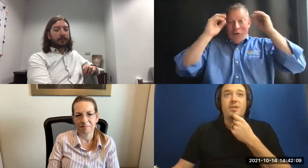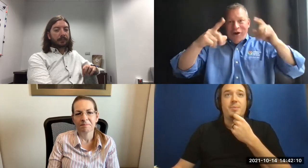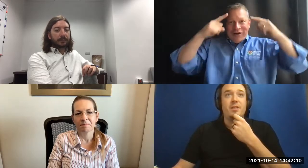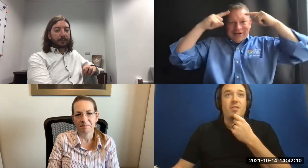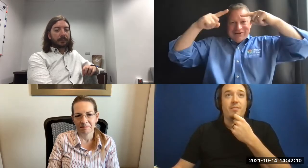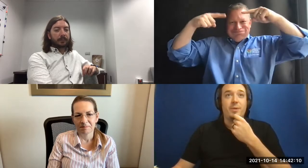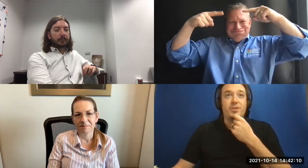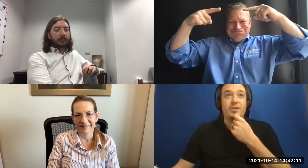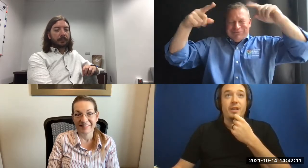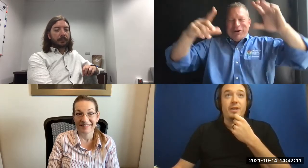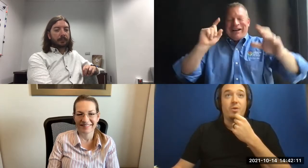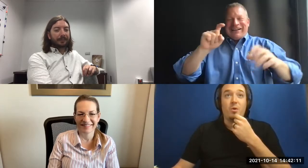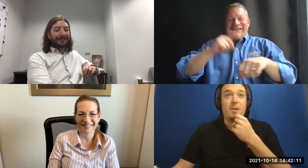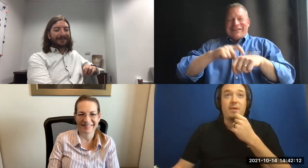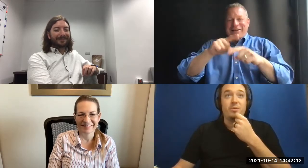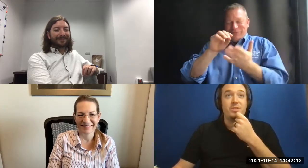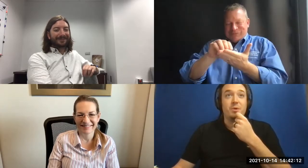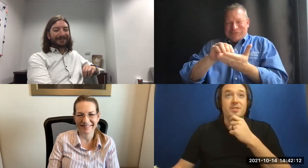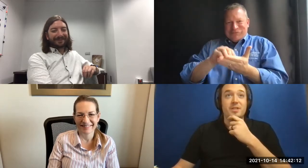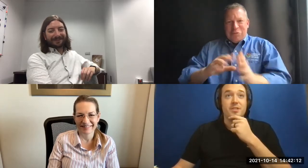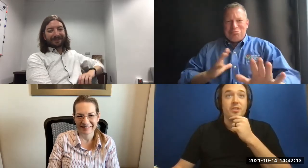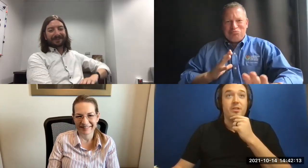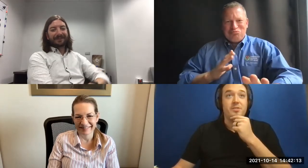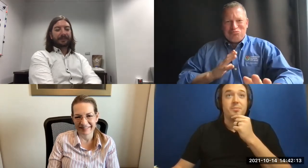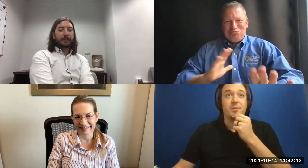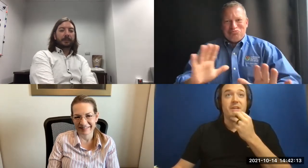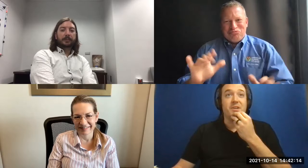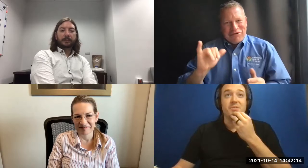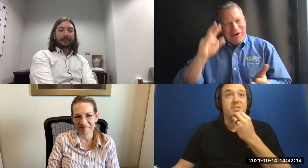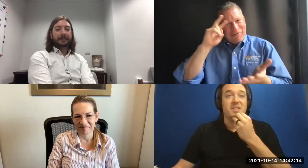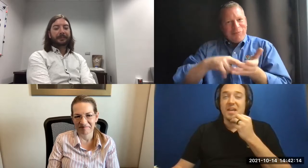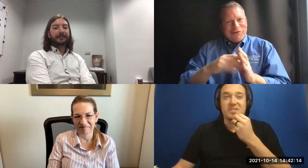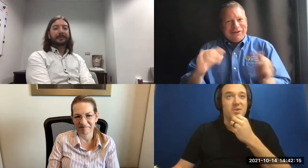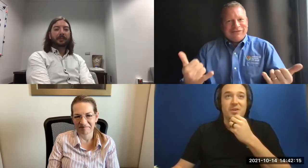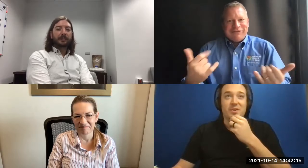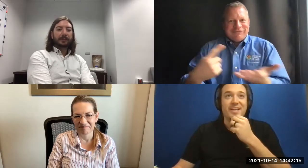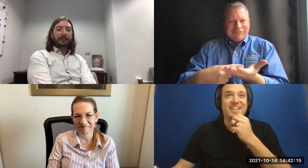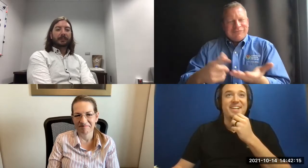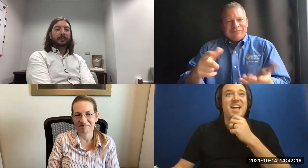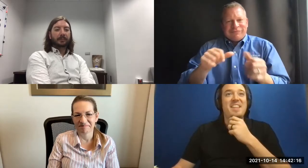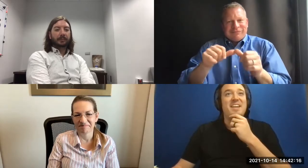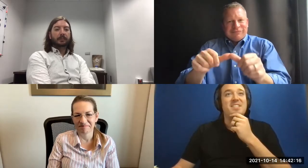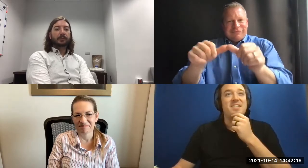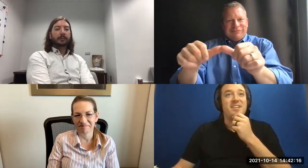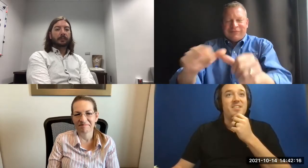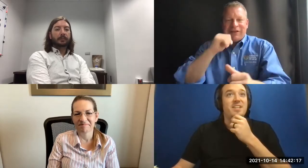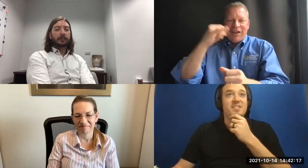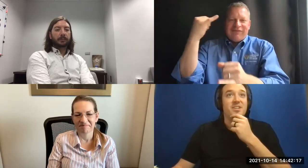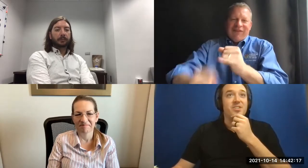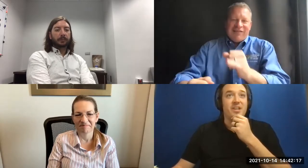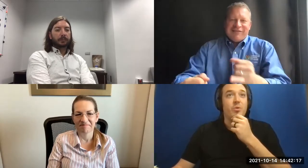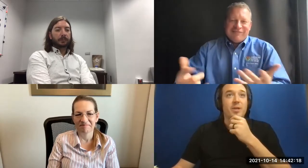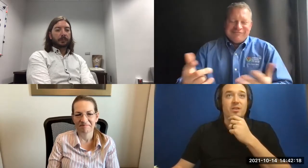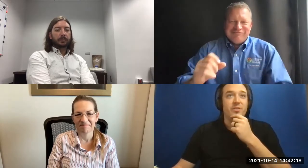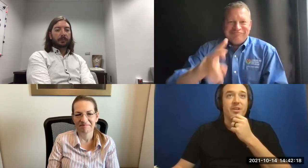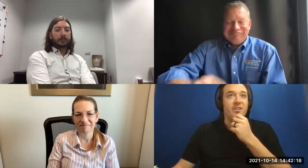I know there's been a lot of information shared today, or maybe everyone's still processing. You need some time to take notes. That's totally okay. That is the intent of today's